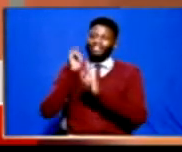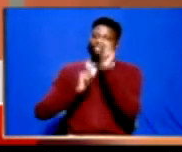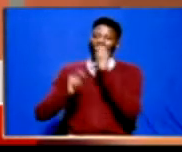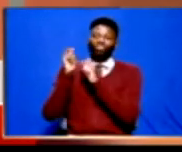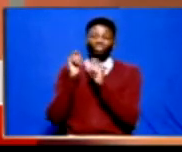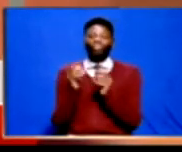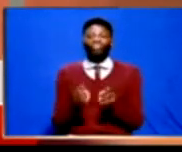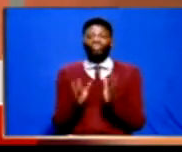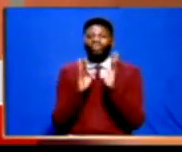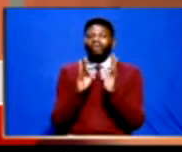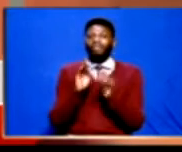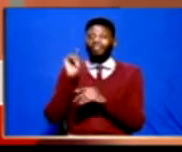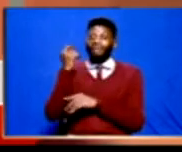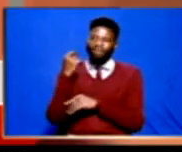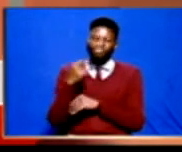here in Kenya.